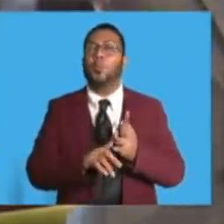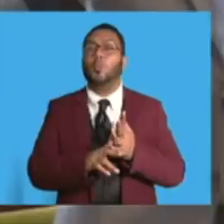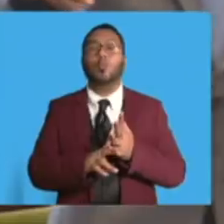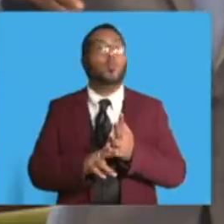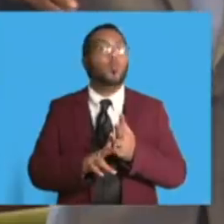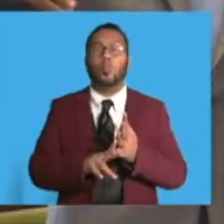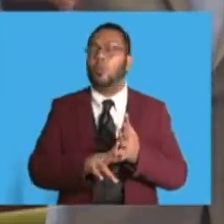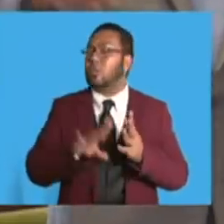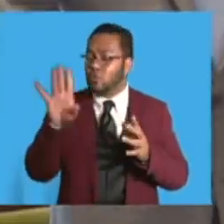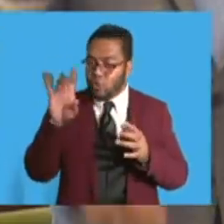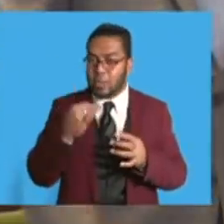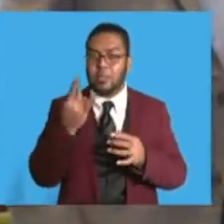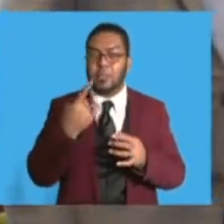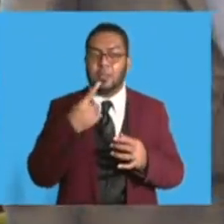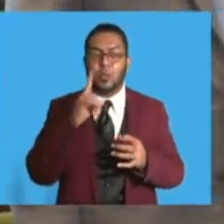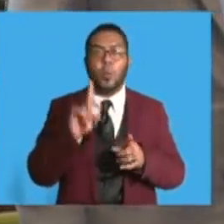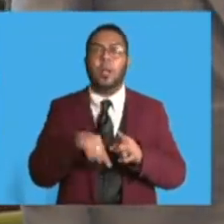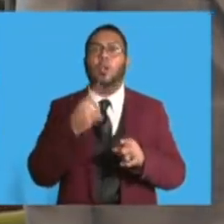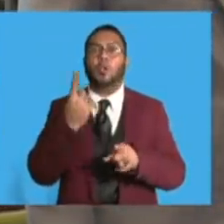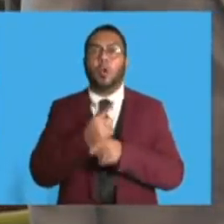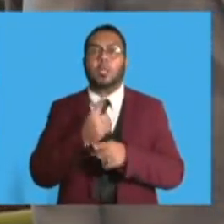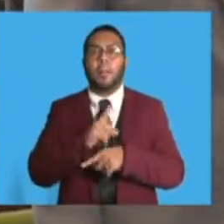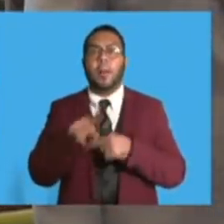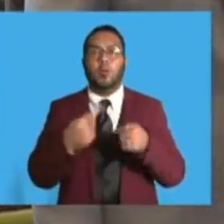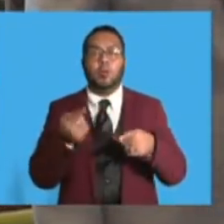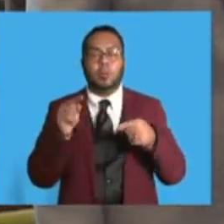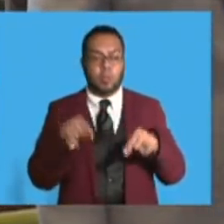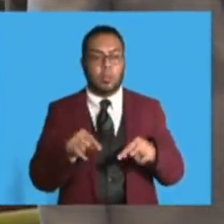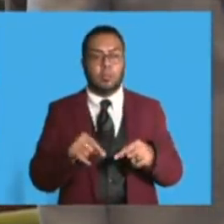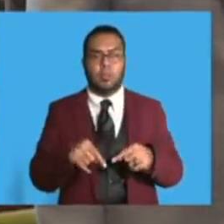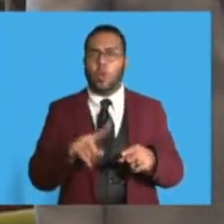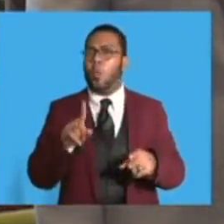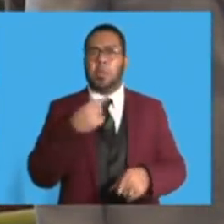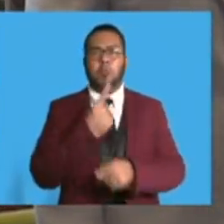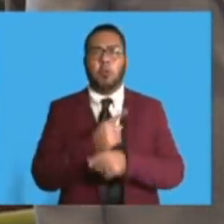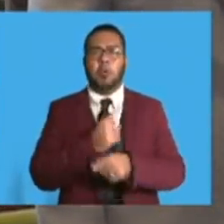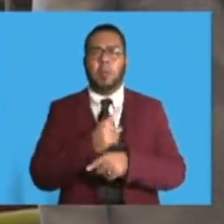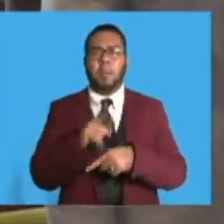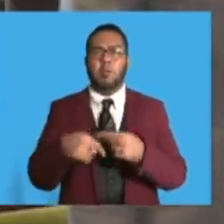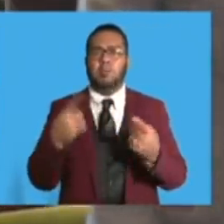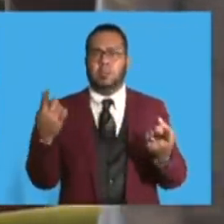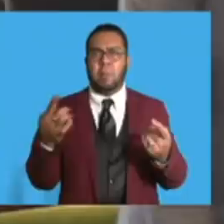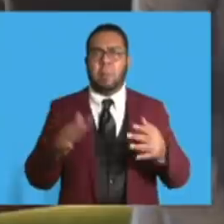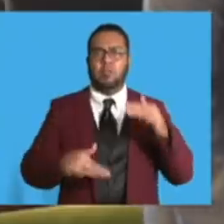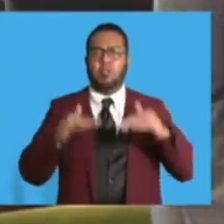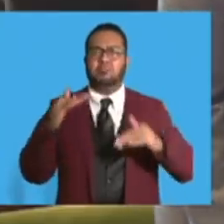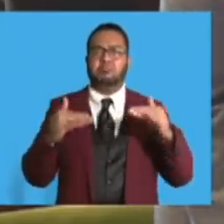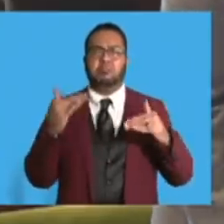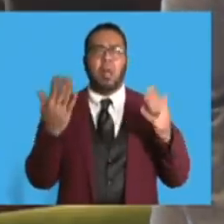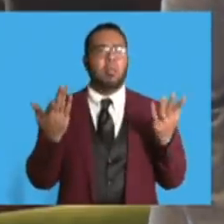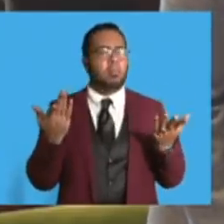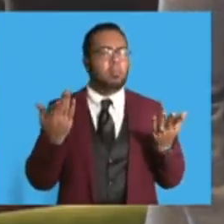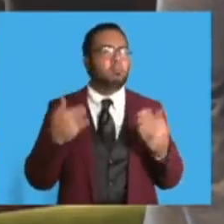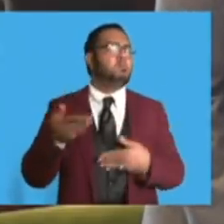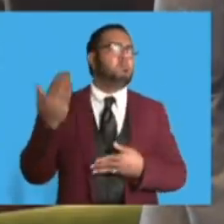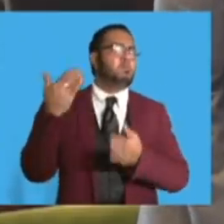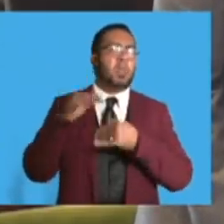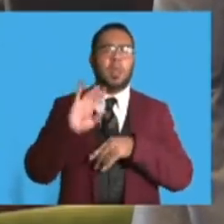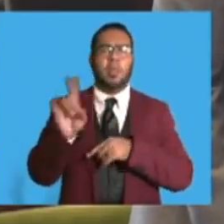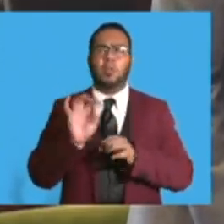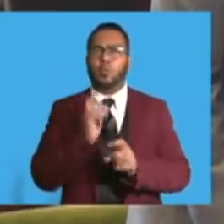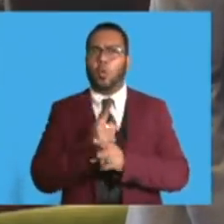votes. Nobody talked about tyranny of the majority then. Nobody talked about the tyranny of the majority then, Madam Speaker.